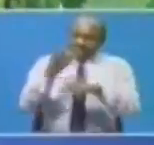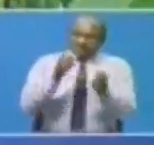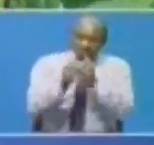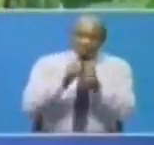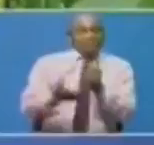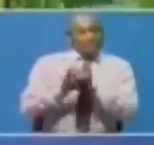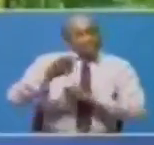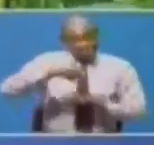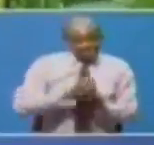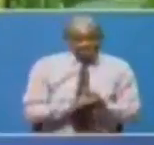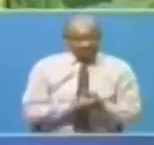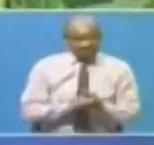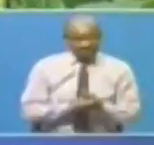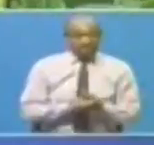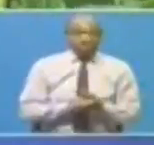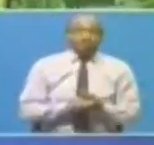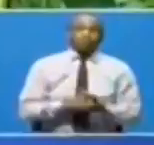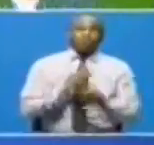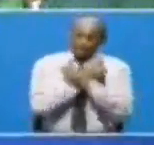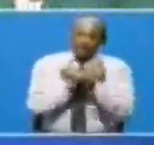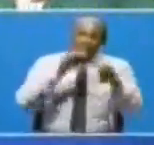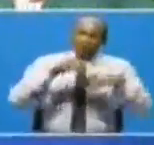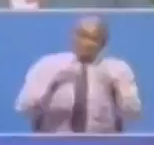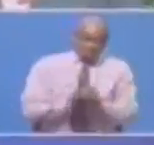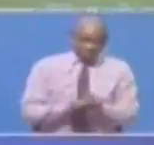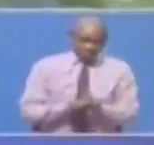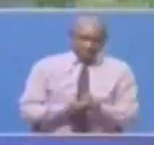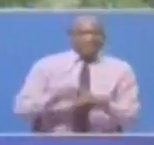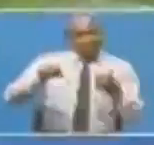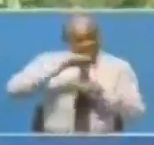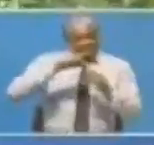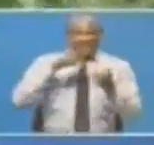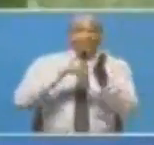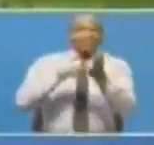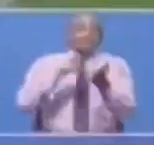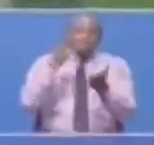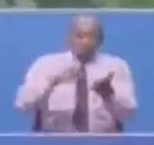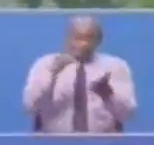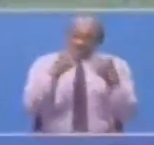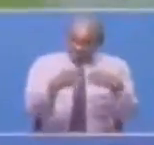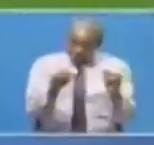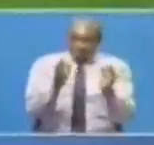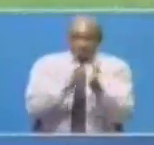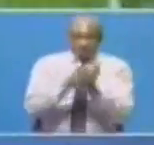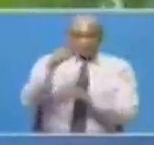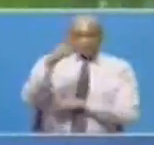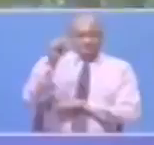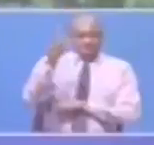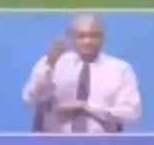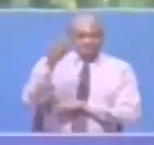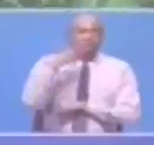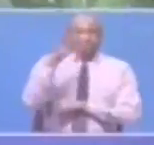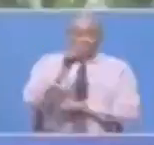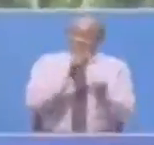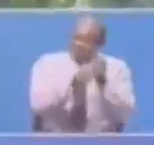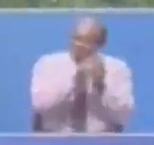help us tupende hiyo ukulima. The scientists now insist that the trials in Kiboko have shown that the GM